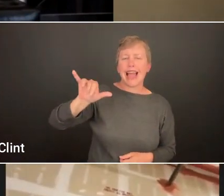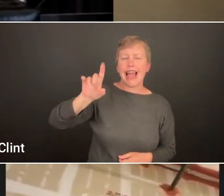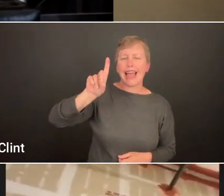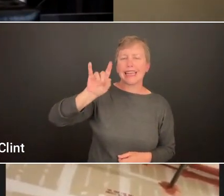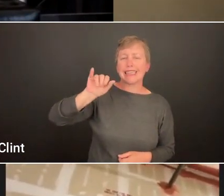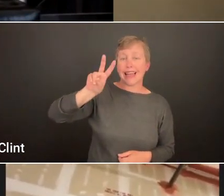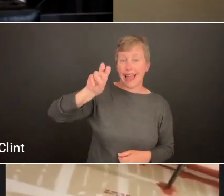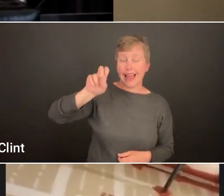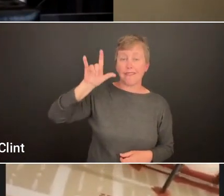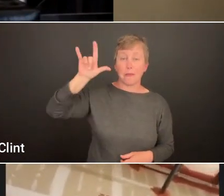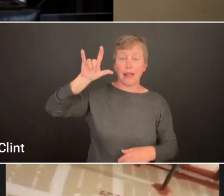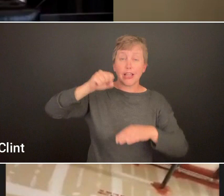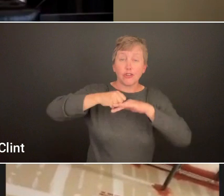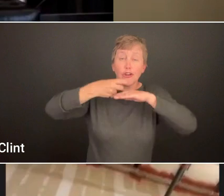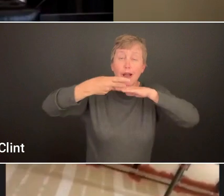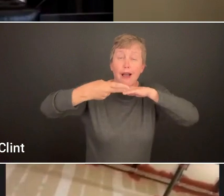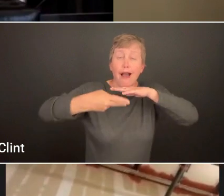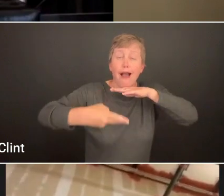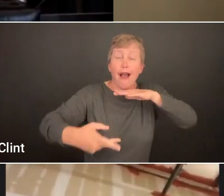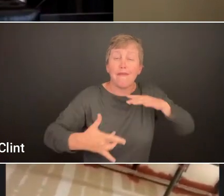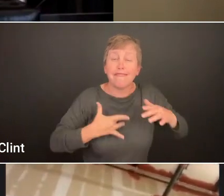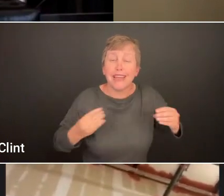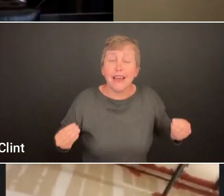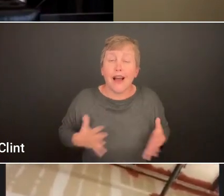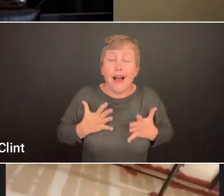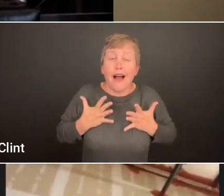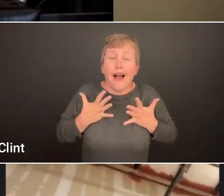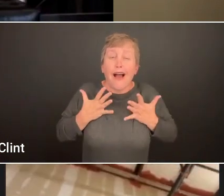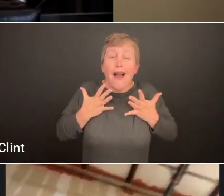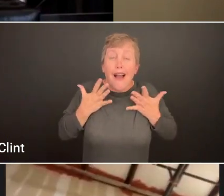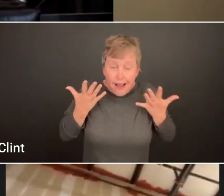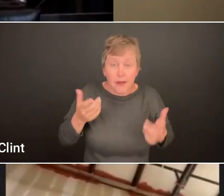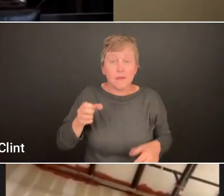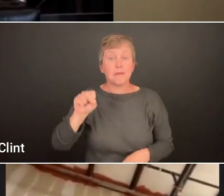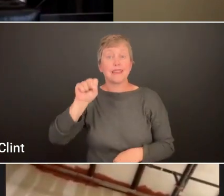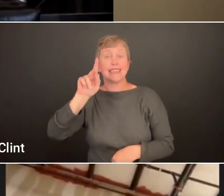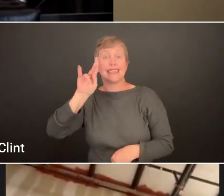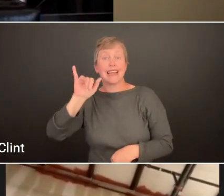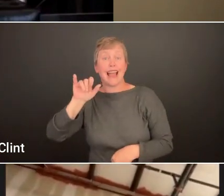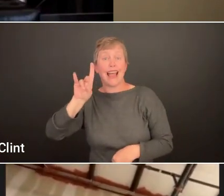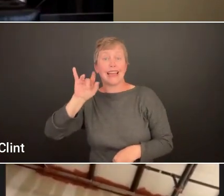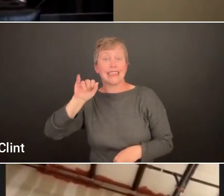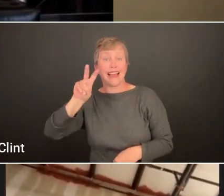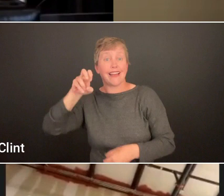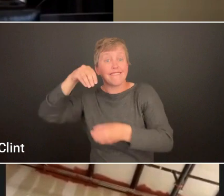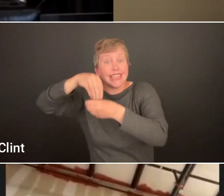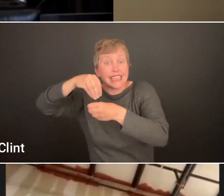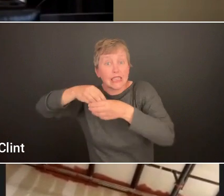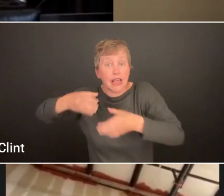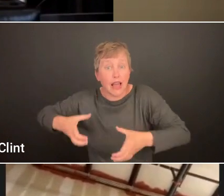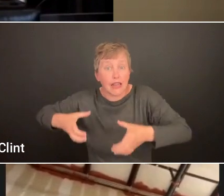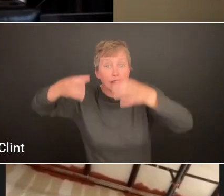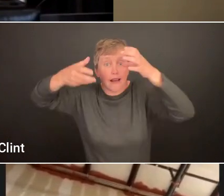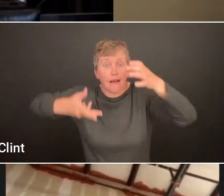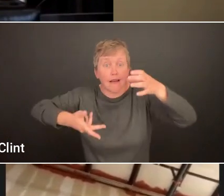orgasm. Yeah. Skydiving, jumping out of an airplane, you don't get the same feeling as you do when